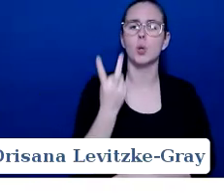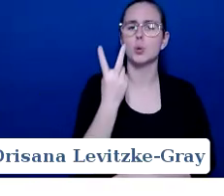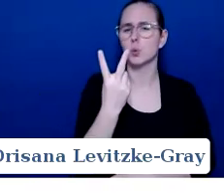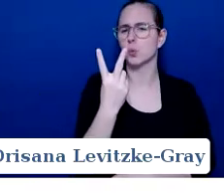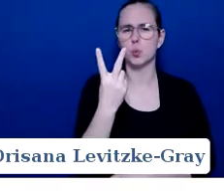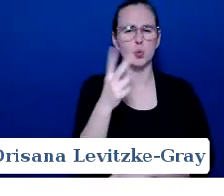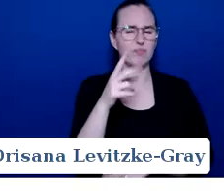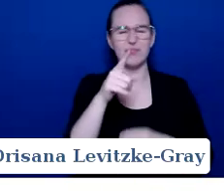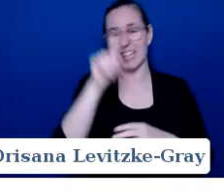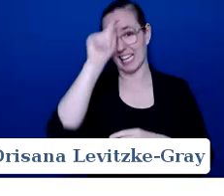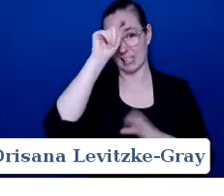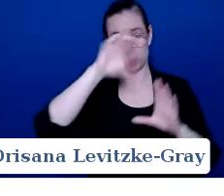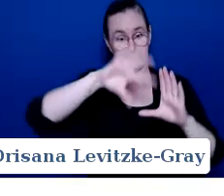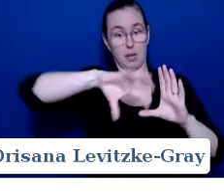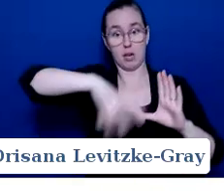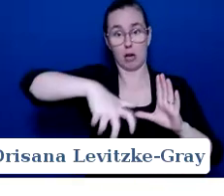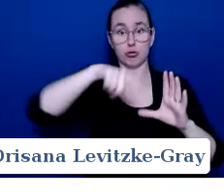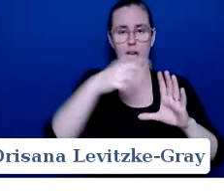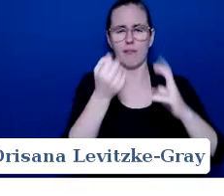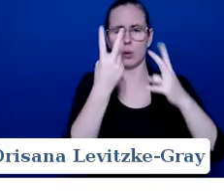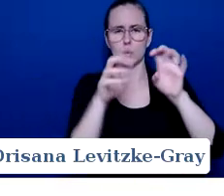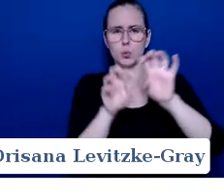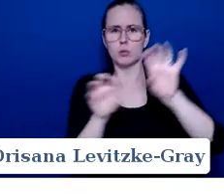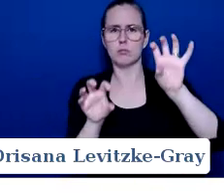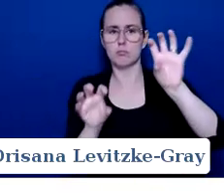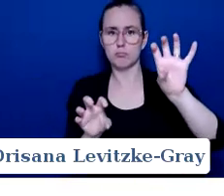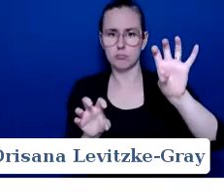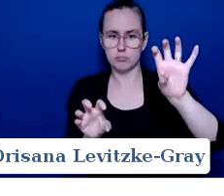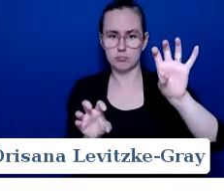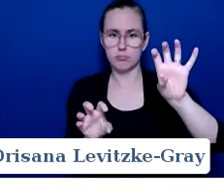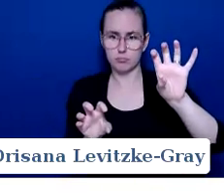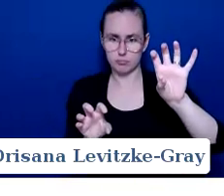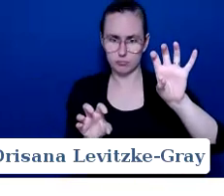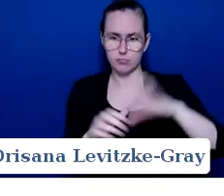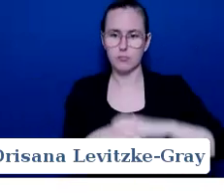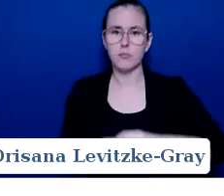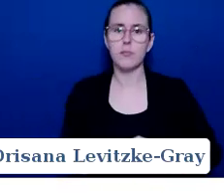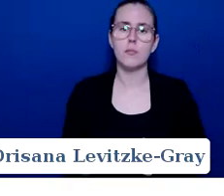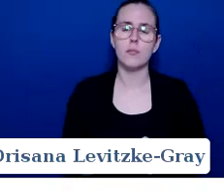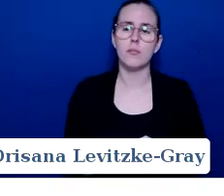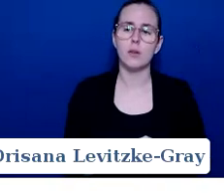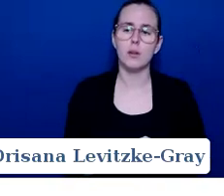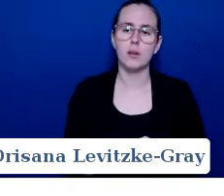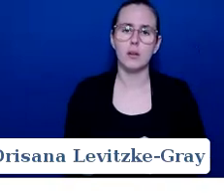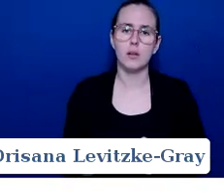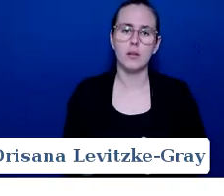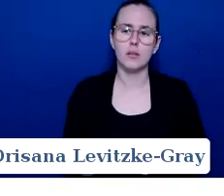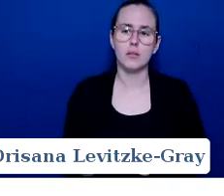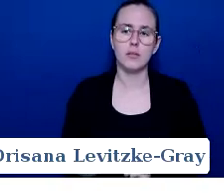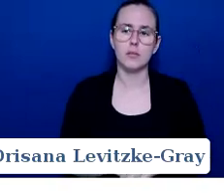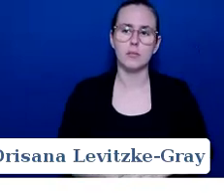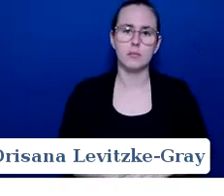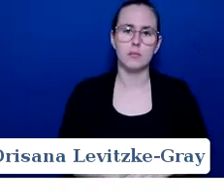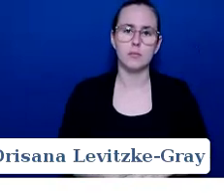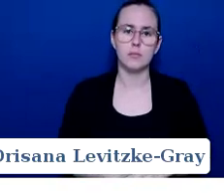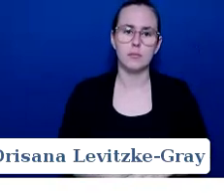that Karama is unconditional cash transfer, which targeting different vulnerable group of population,